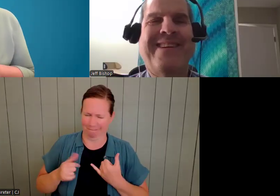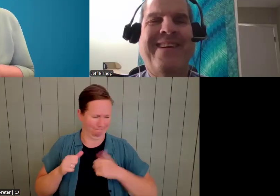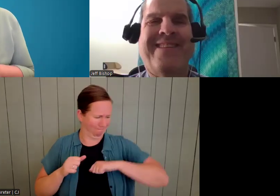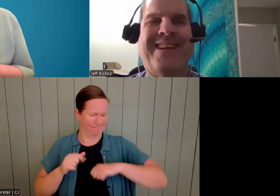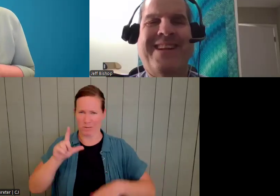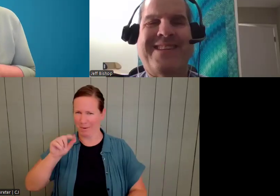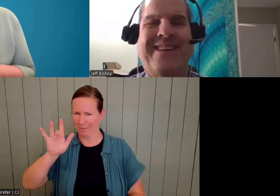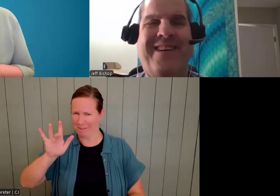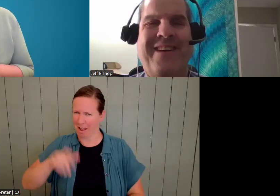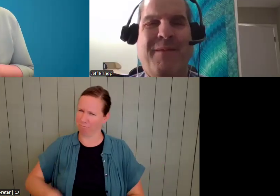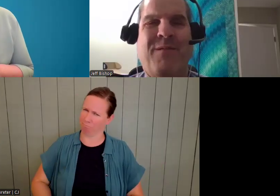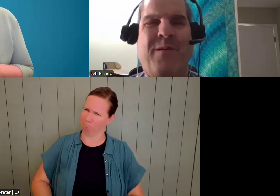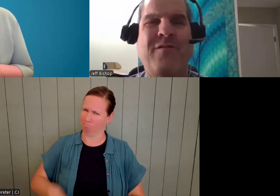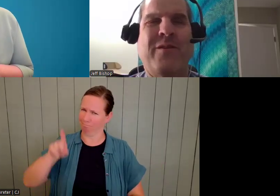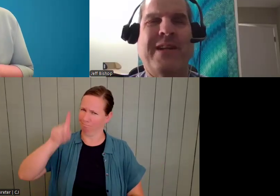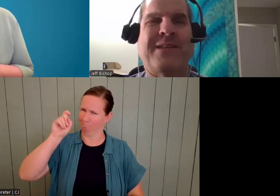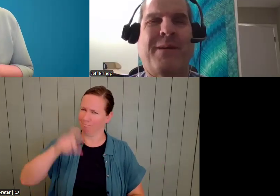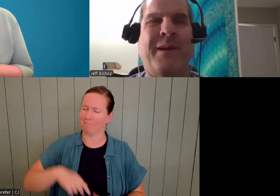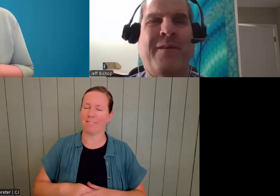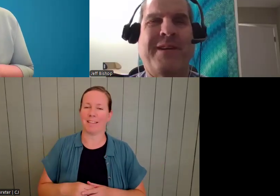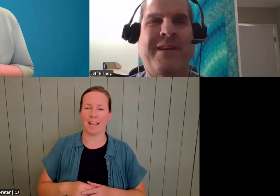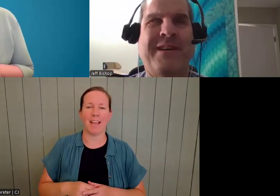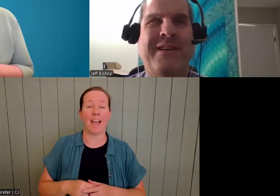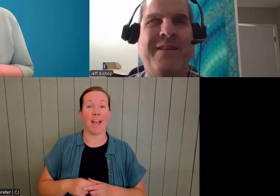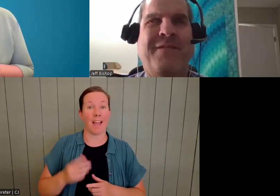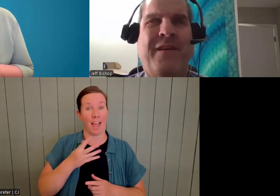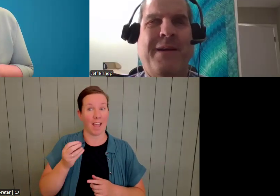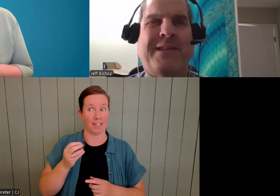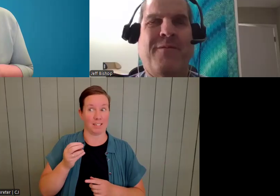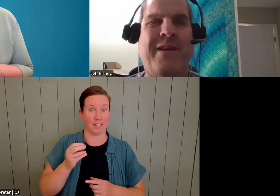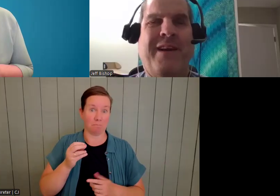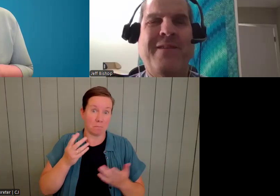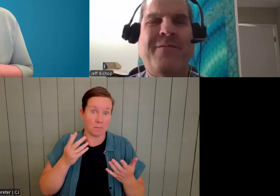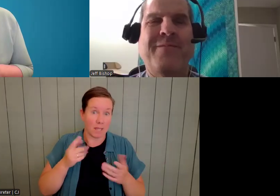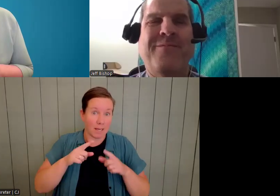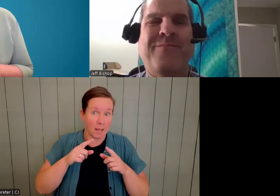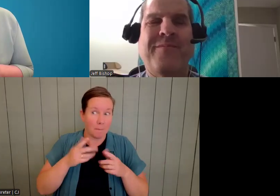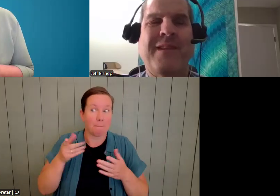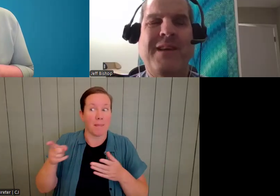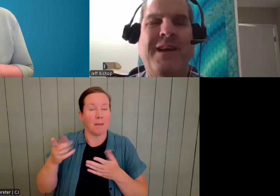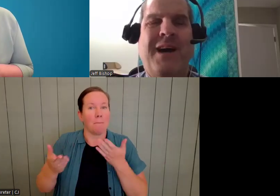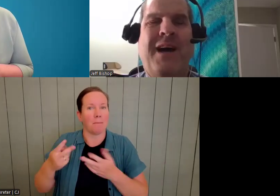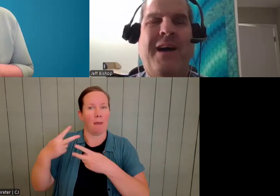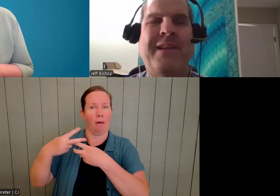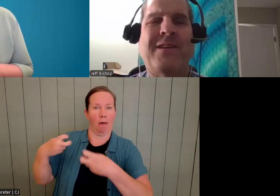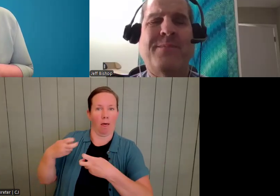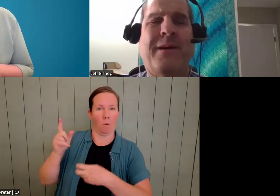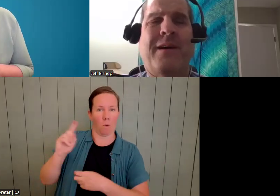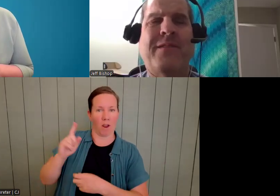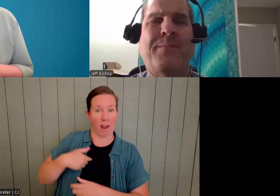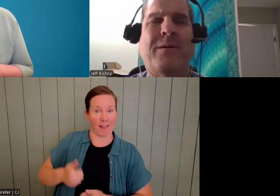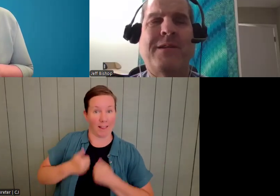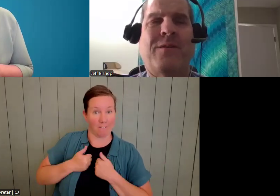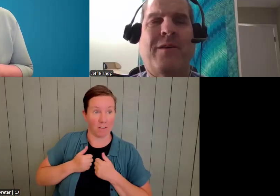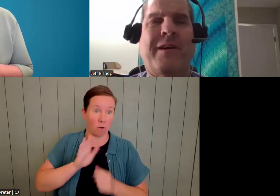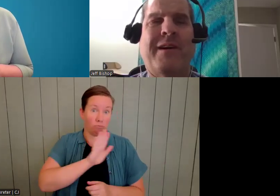so that's going to vary. And by the way, when you do it, it's probably going to vary based on where you live. And then it talks about